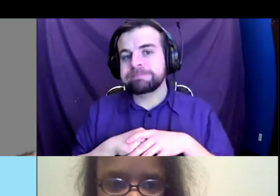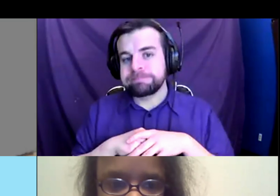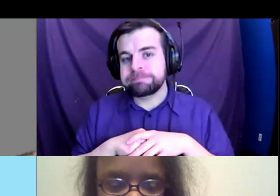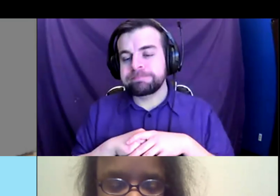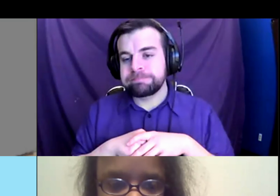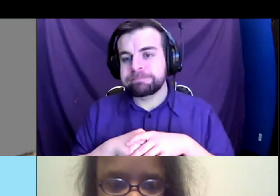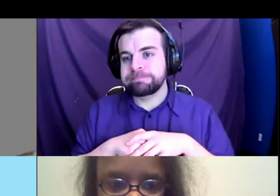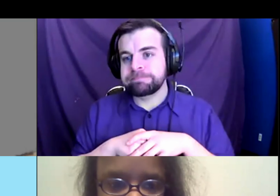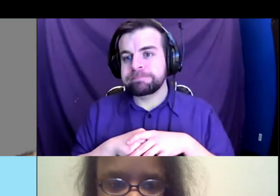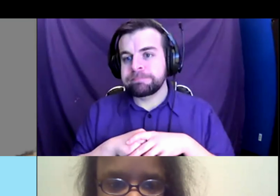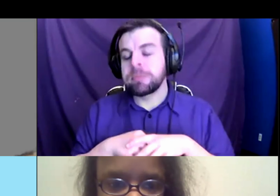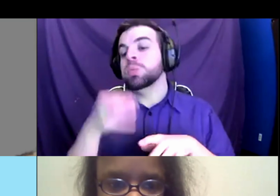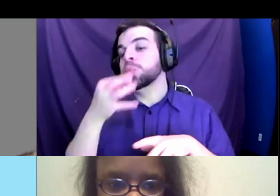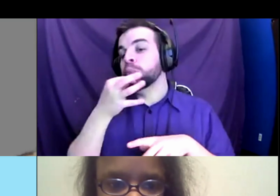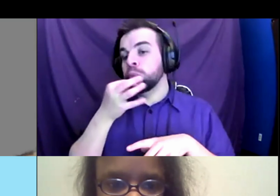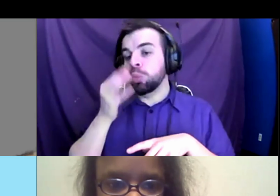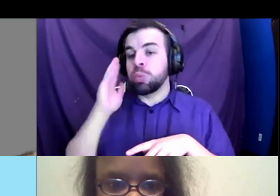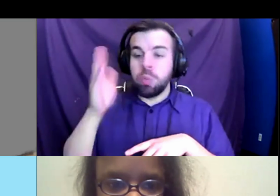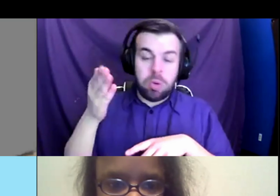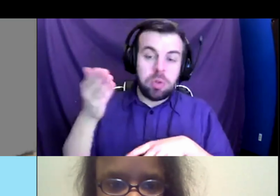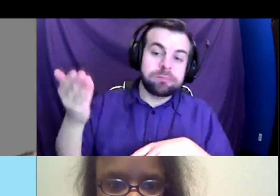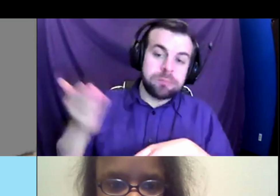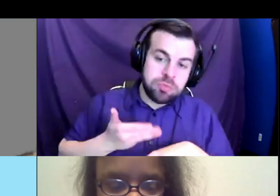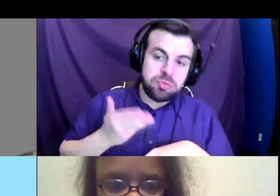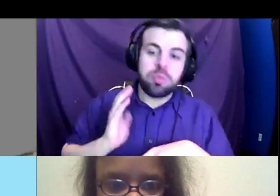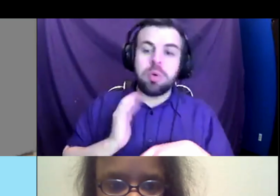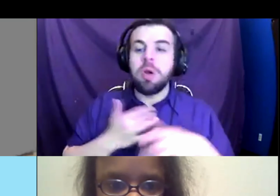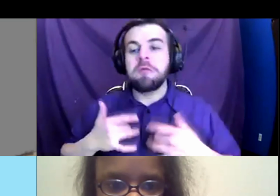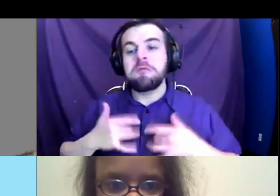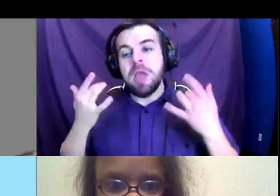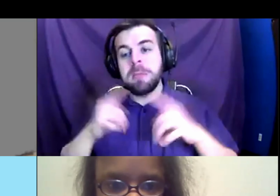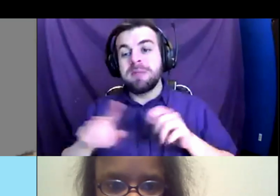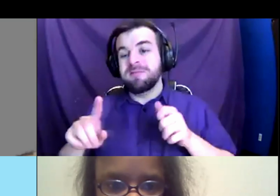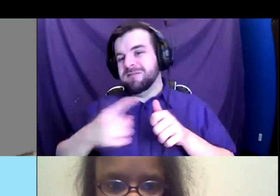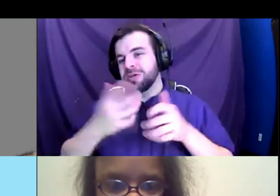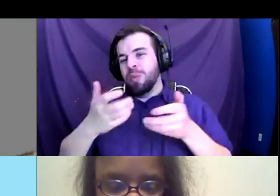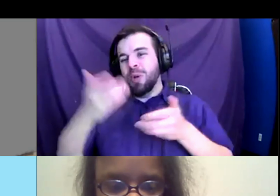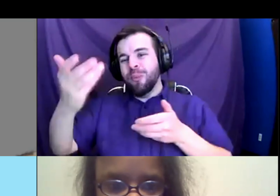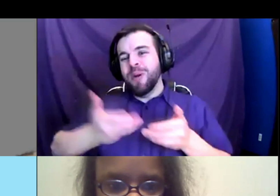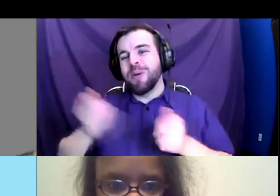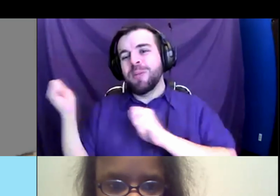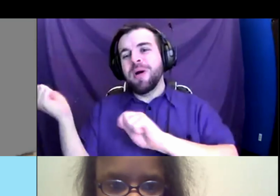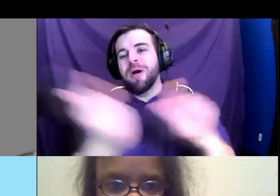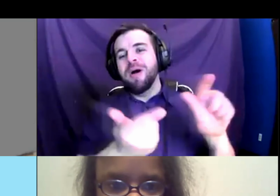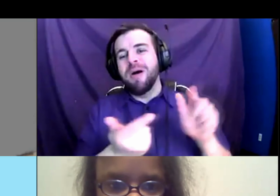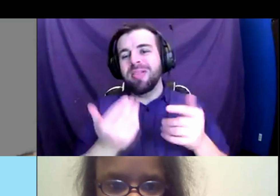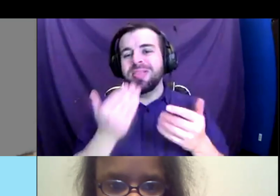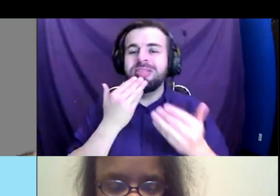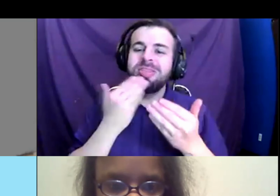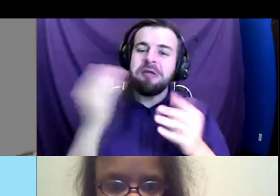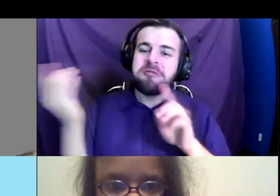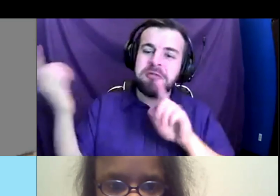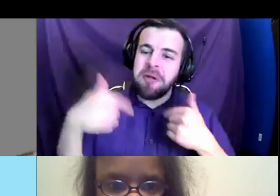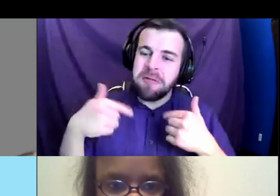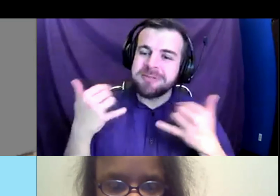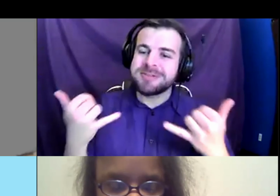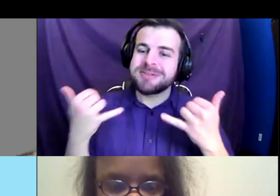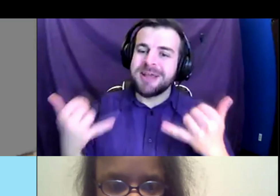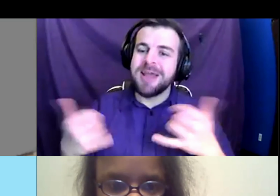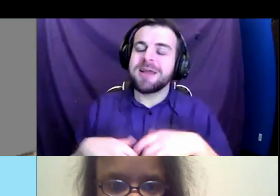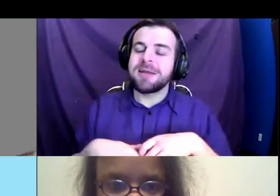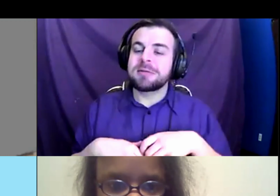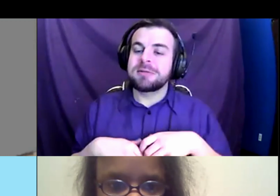our event, but I just want to welcome all of you who've come. Thank you very much for coming today. We feel like we've got a fun and